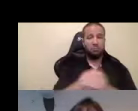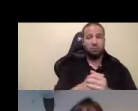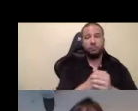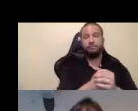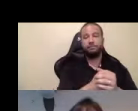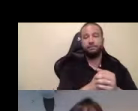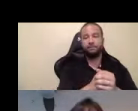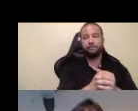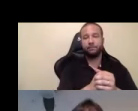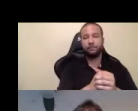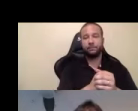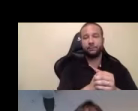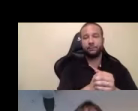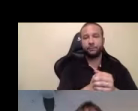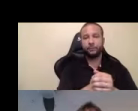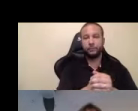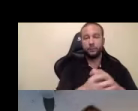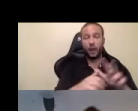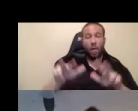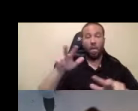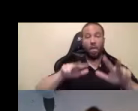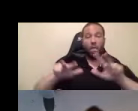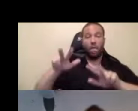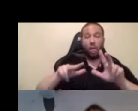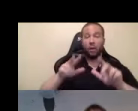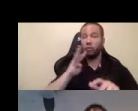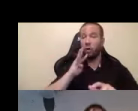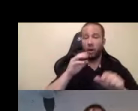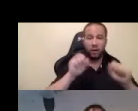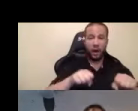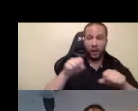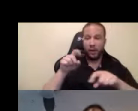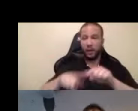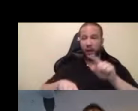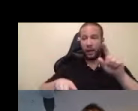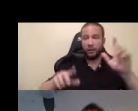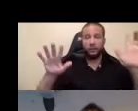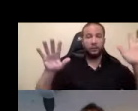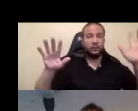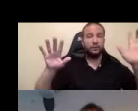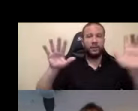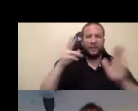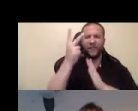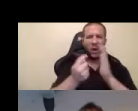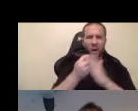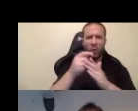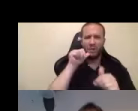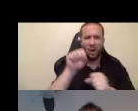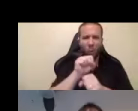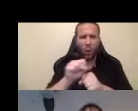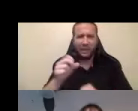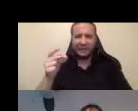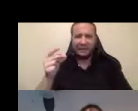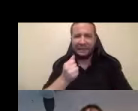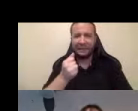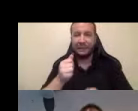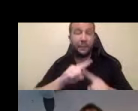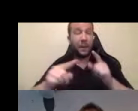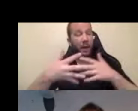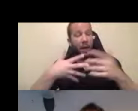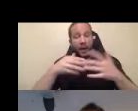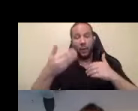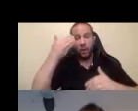I'm You're unmuted. able to. Yep. And okay. Well, let me do video for some reason, but that's okay. Good evening, everyone. I'm